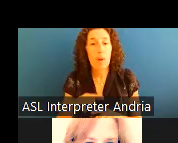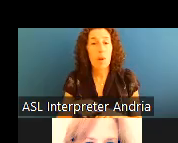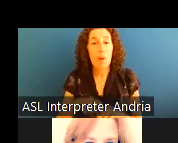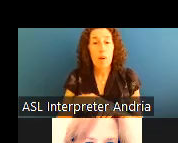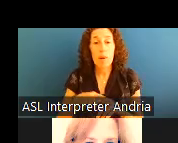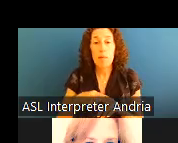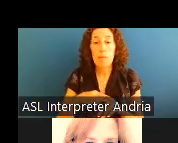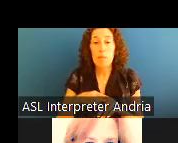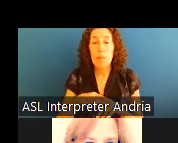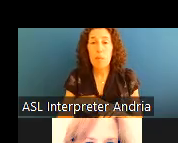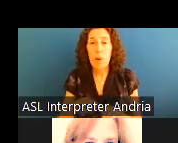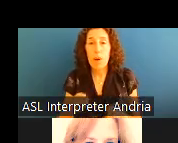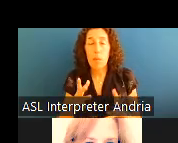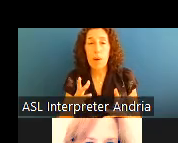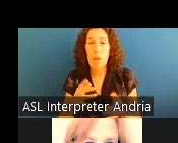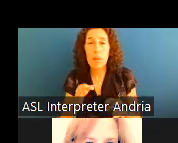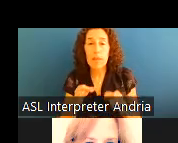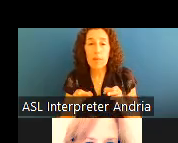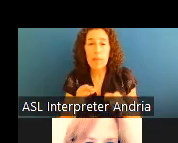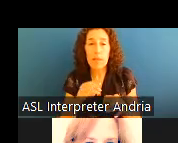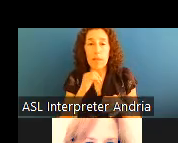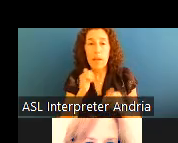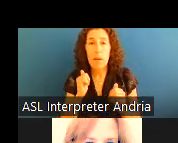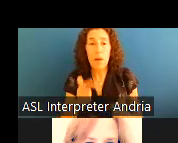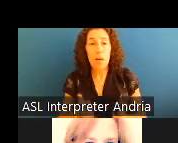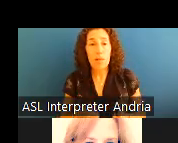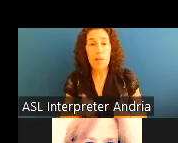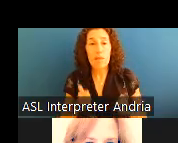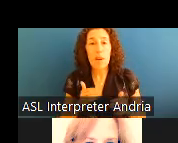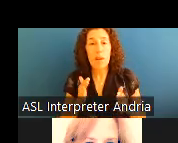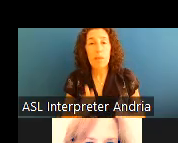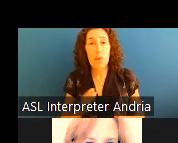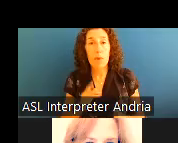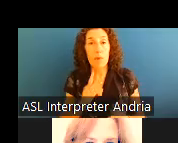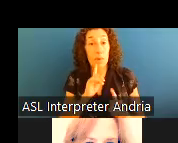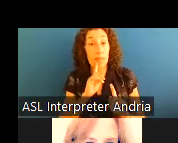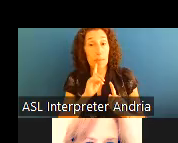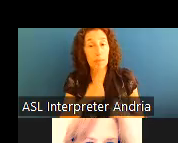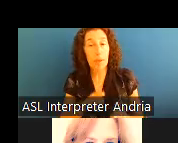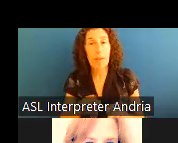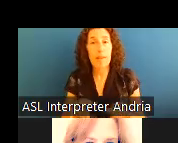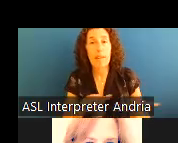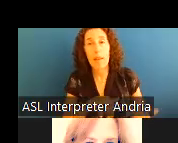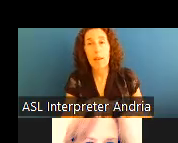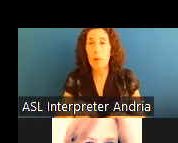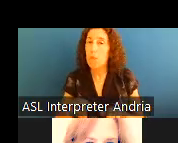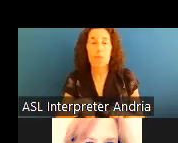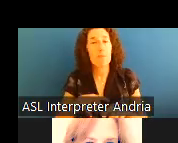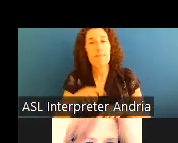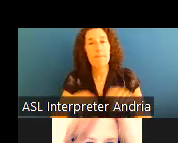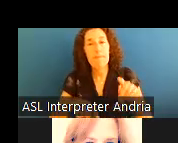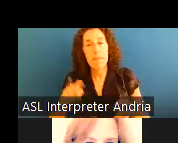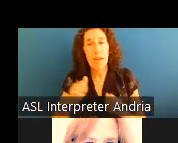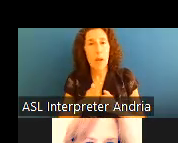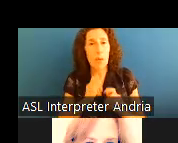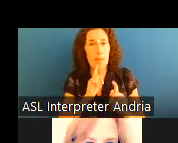survivors respond to sexual violence the same way. And not all survivors will want to report the